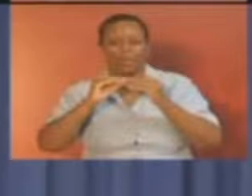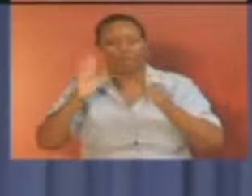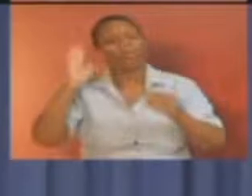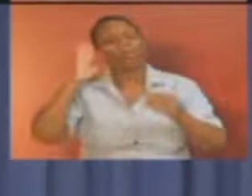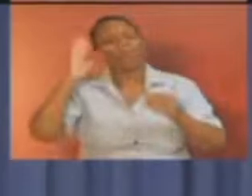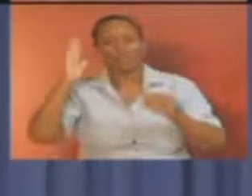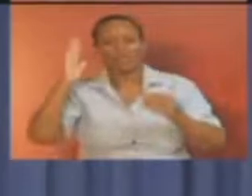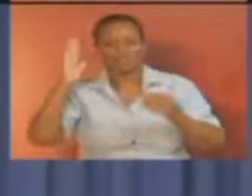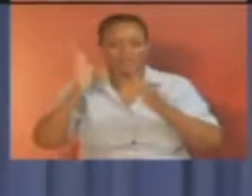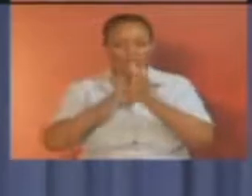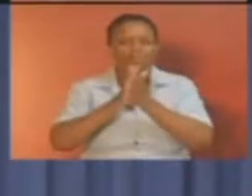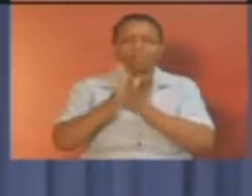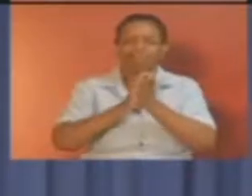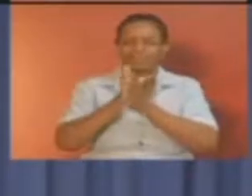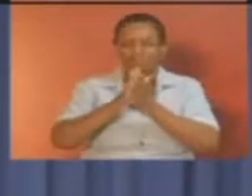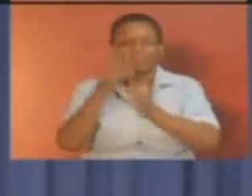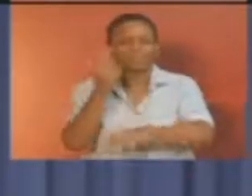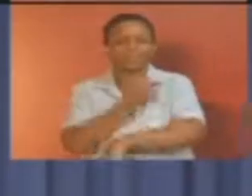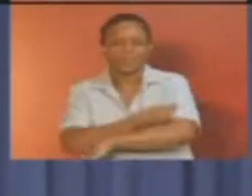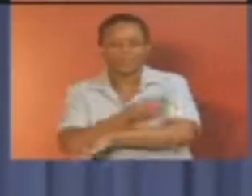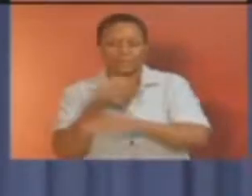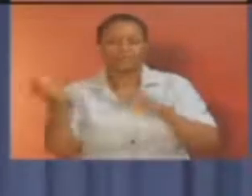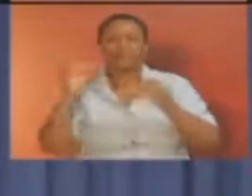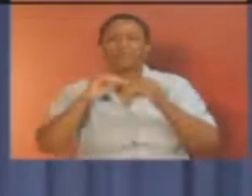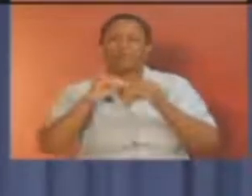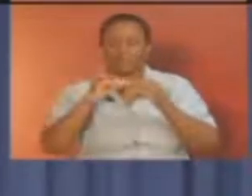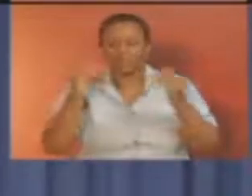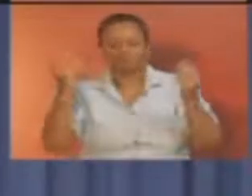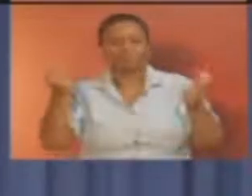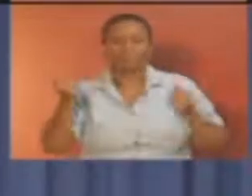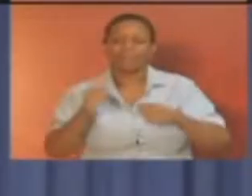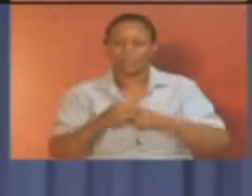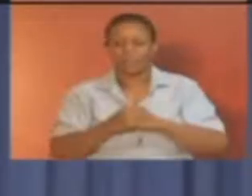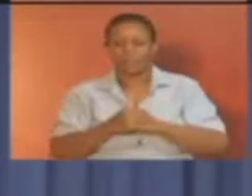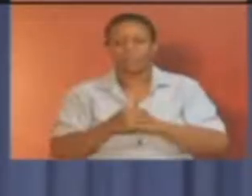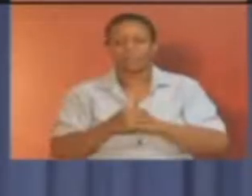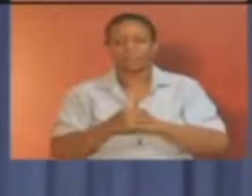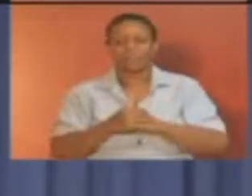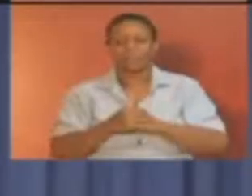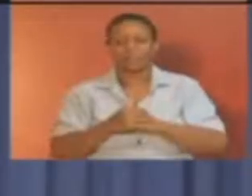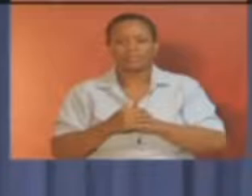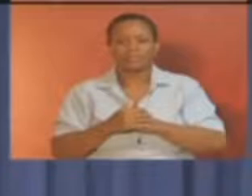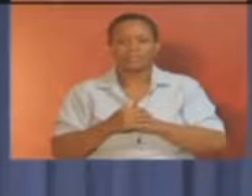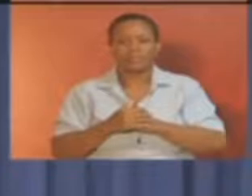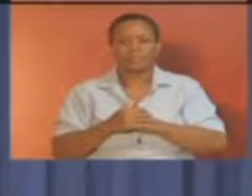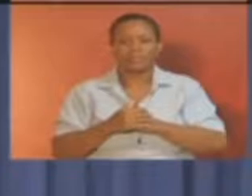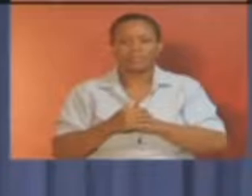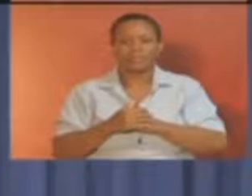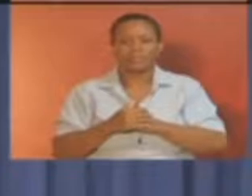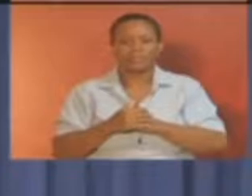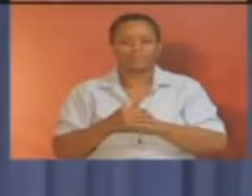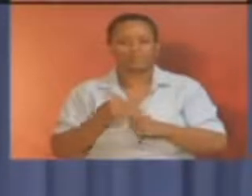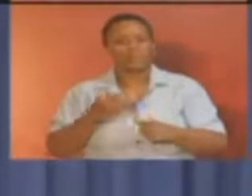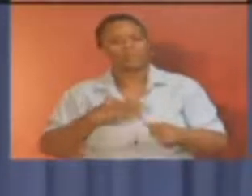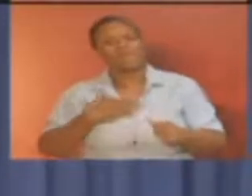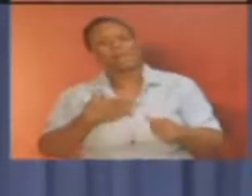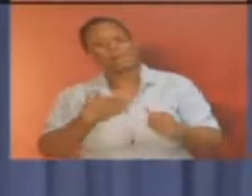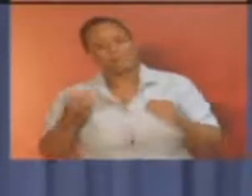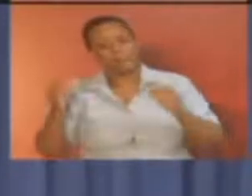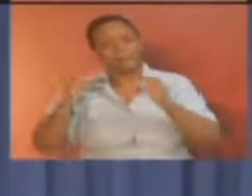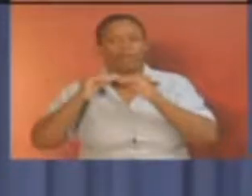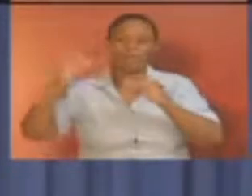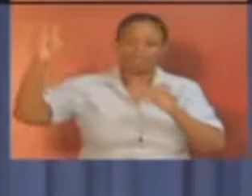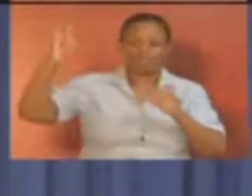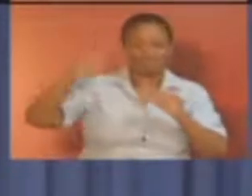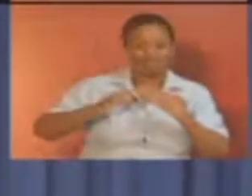to how satisfied we are that there are more coming in to determine how much